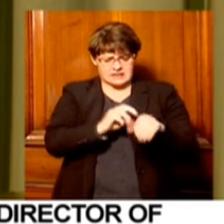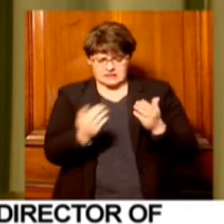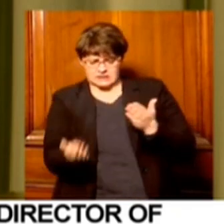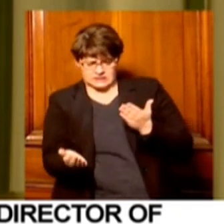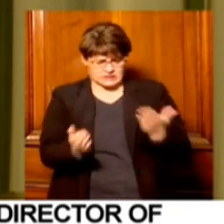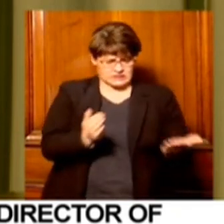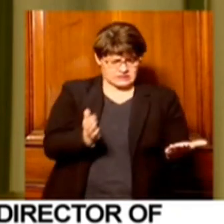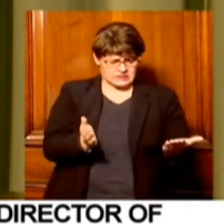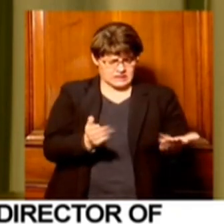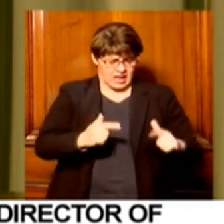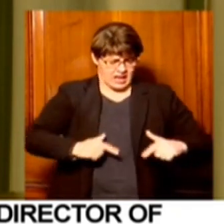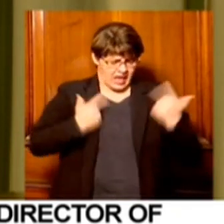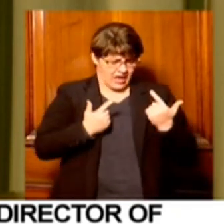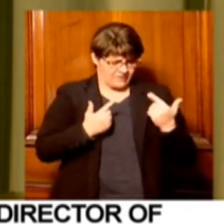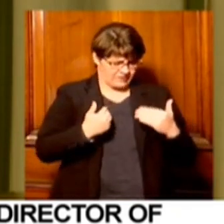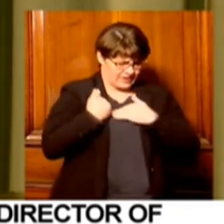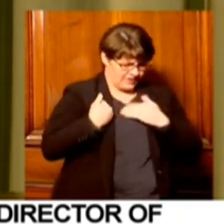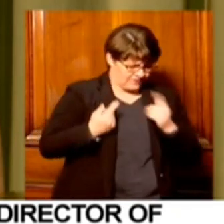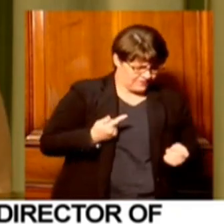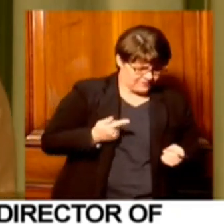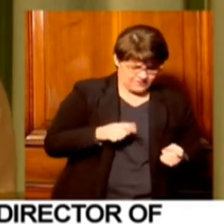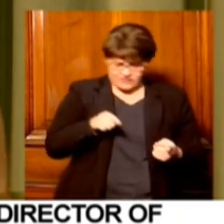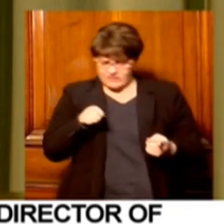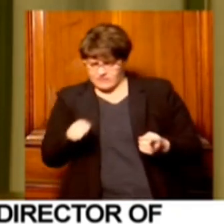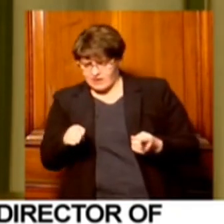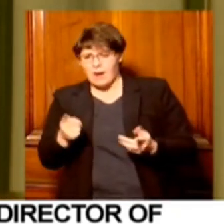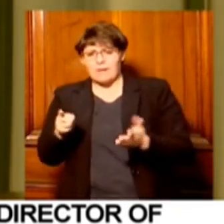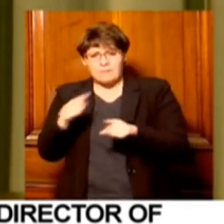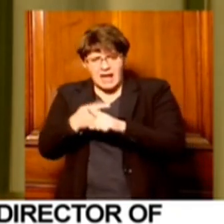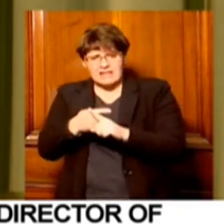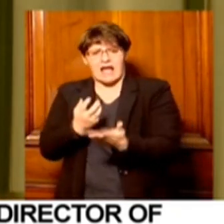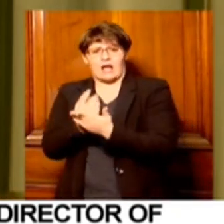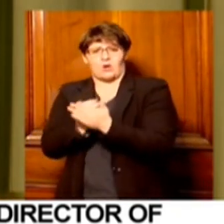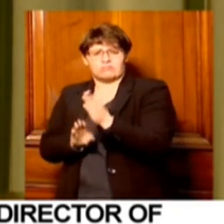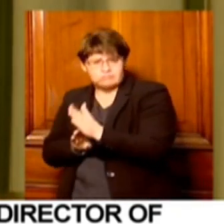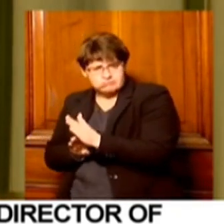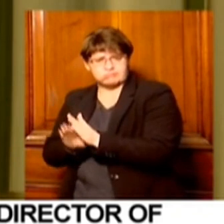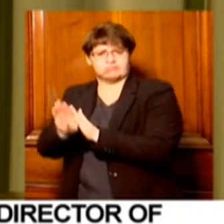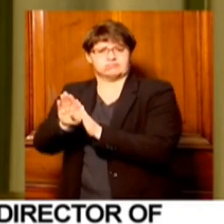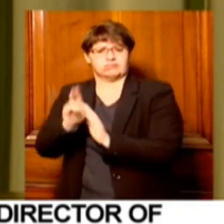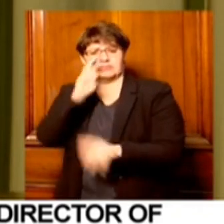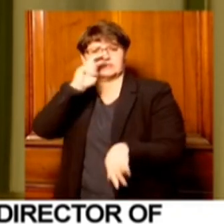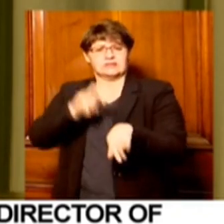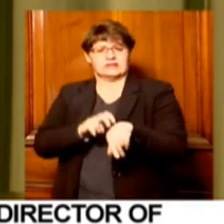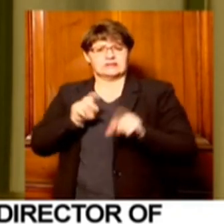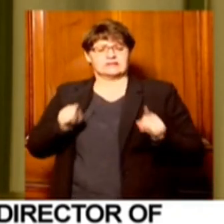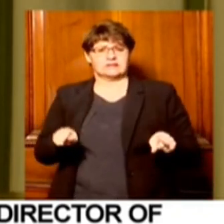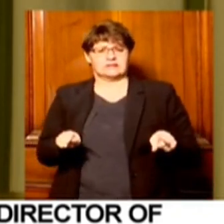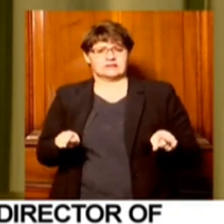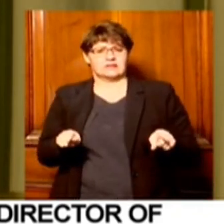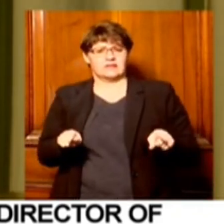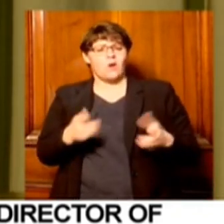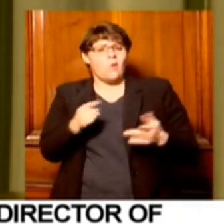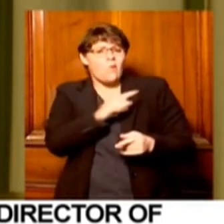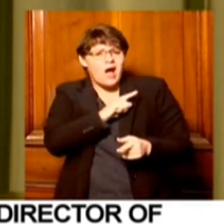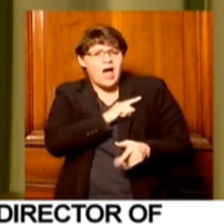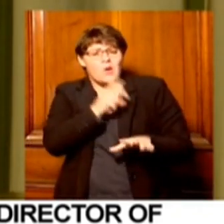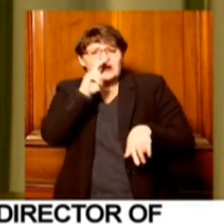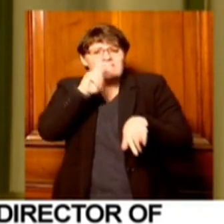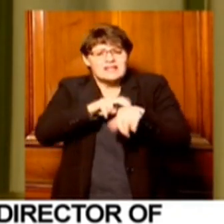preserving human life while gradually resuming economic activity to ensure